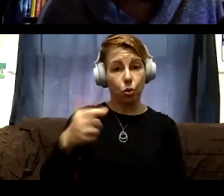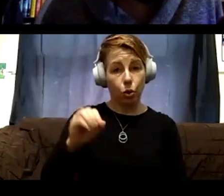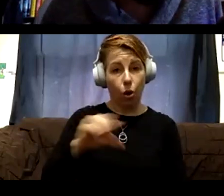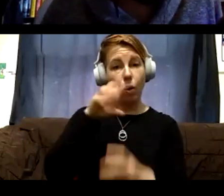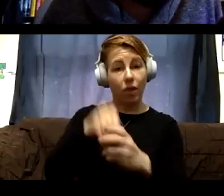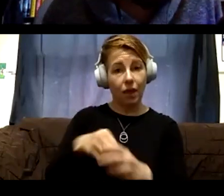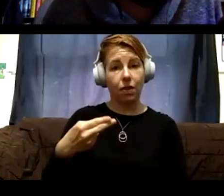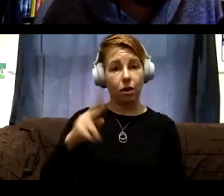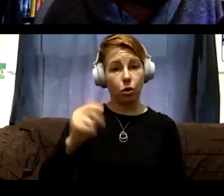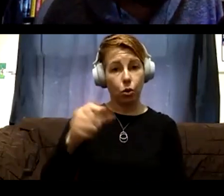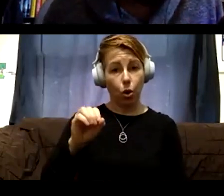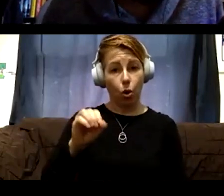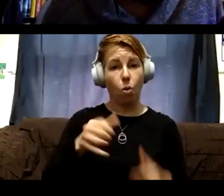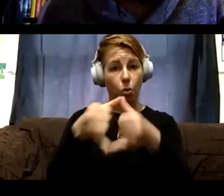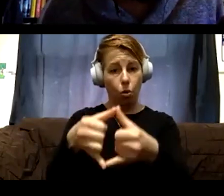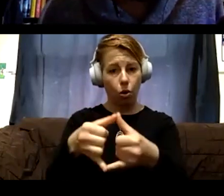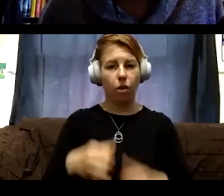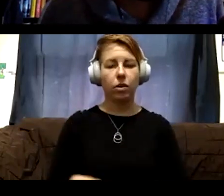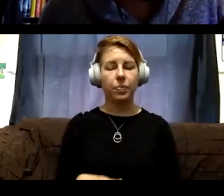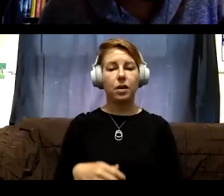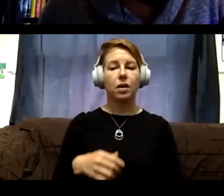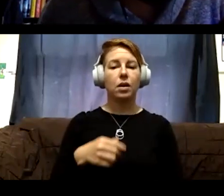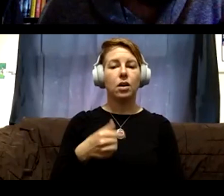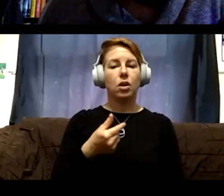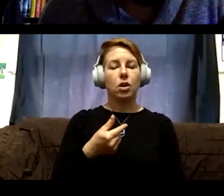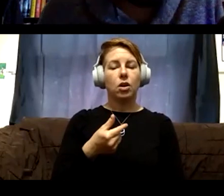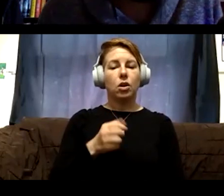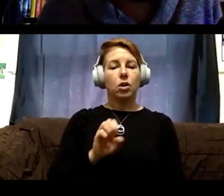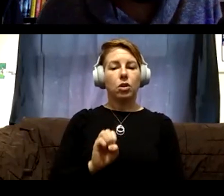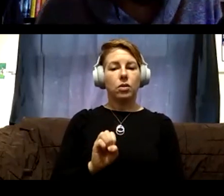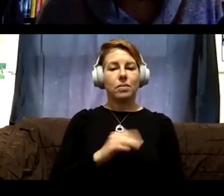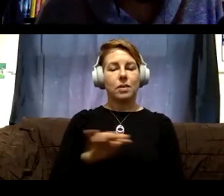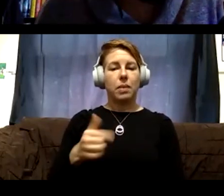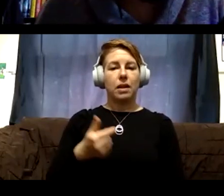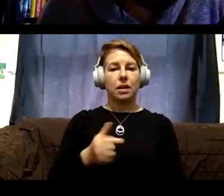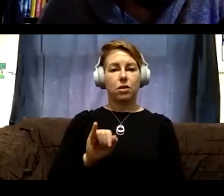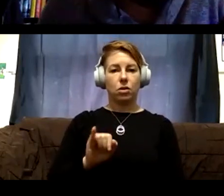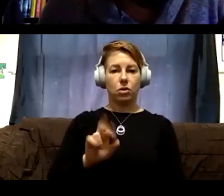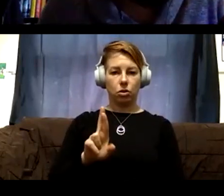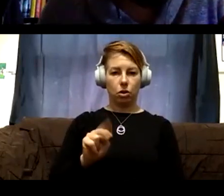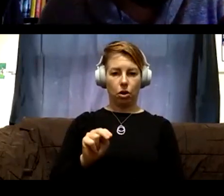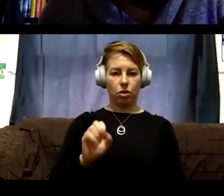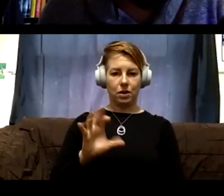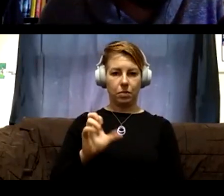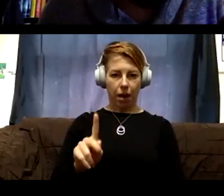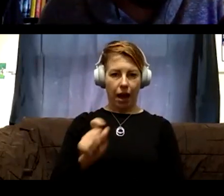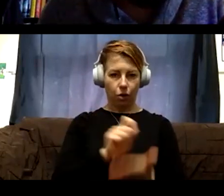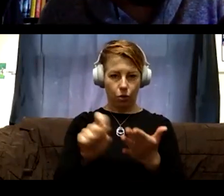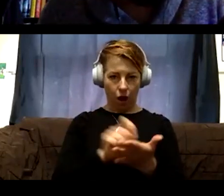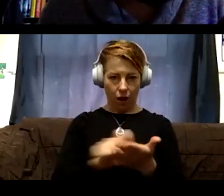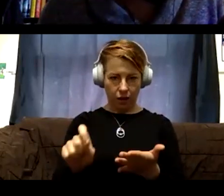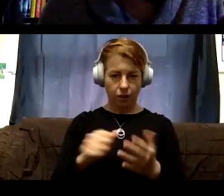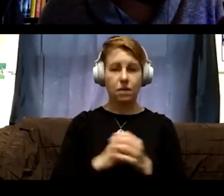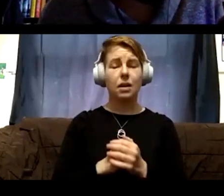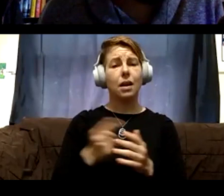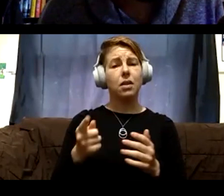Gernsback writes in the first issue, "Not only do these amazing tales make tremendously interesting reading,